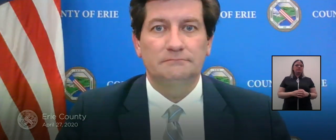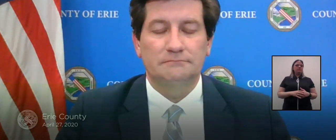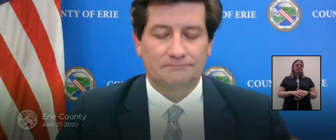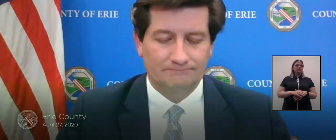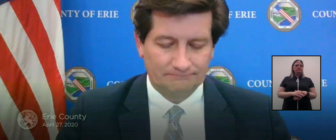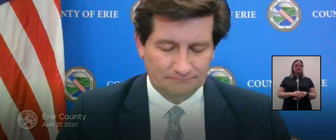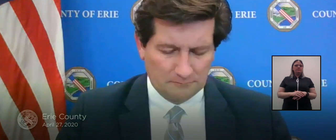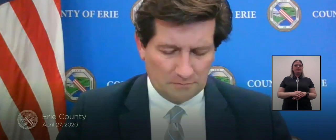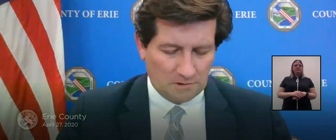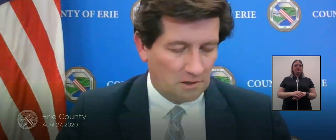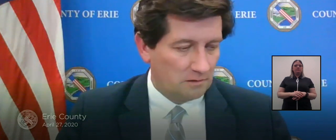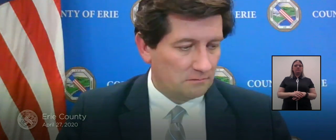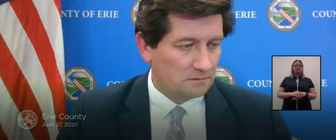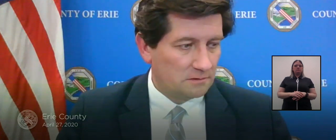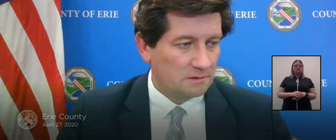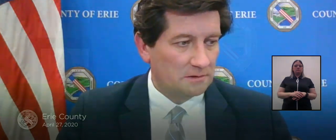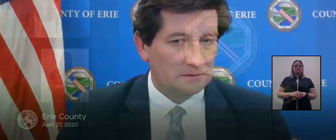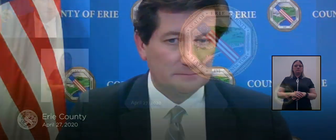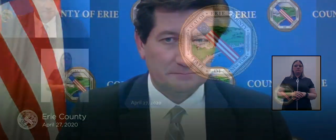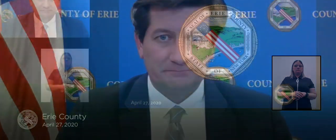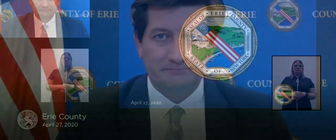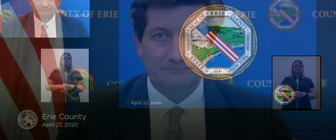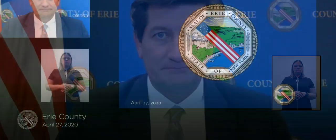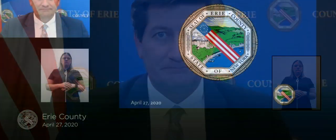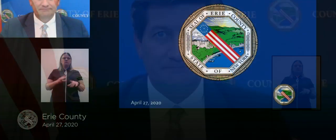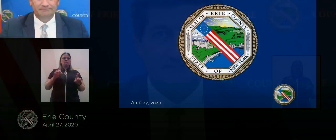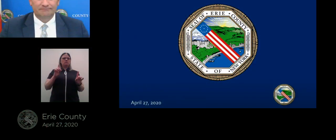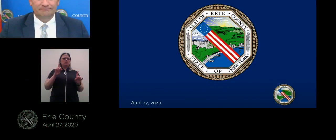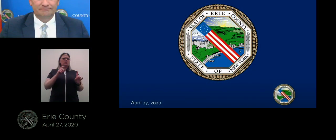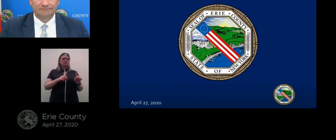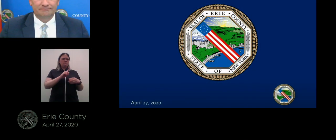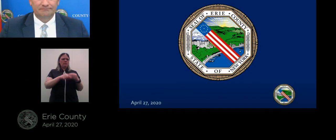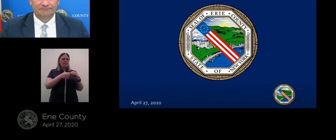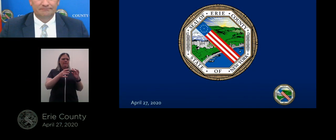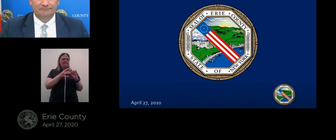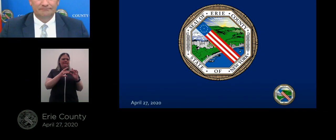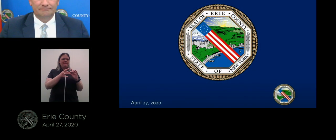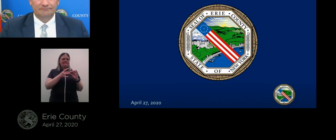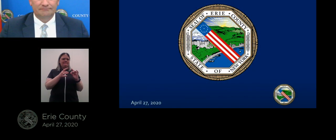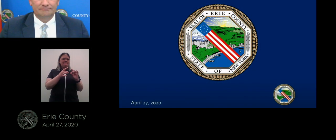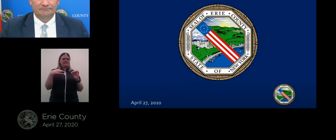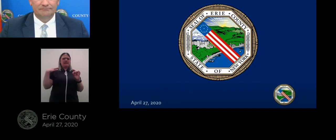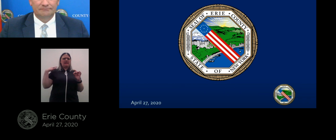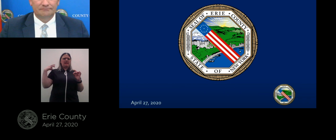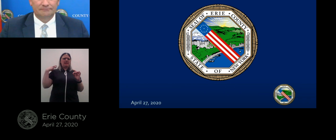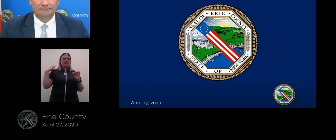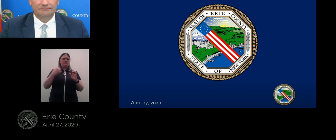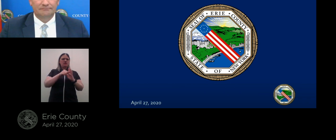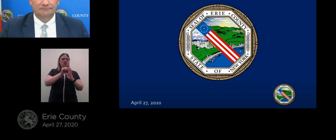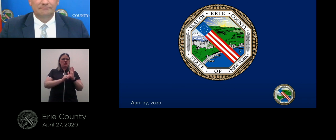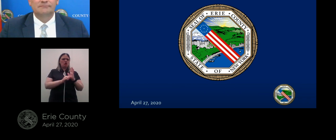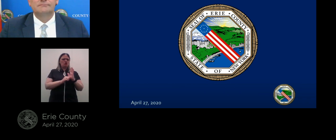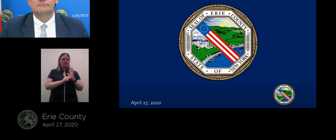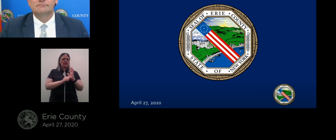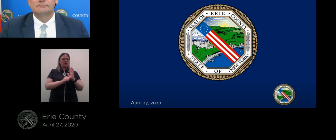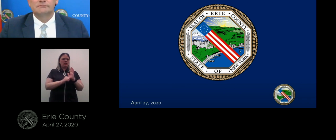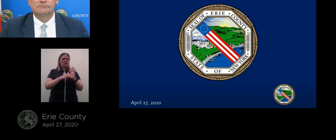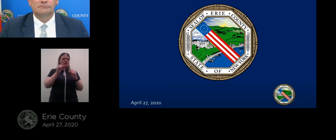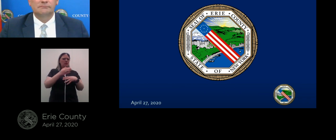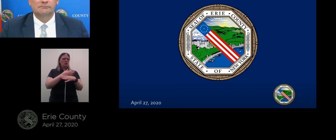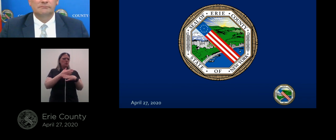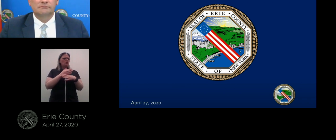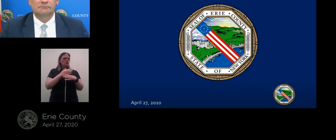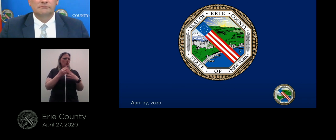Okay, thanks. Hey, Mark, this is Aaron. Can I ask you a quick question about, you mentioned the elective surgeries, and can you just share a little bit